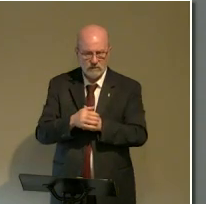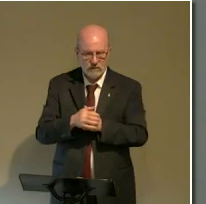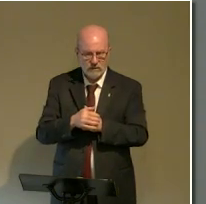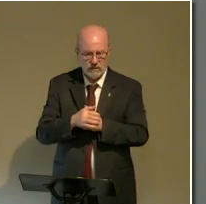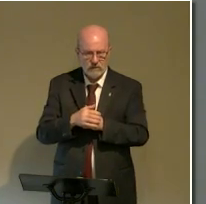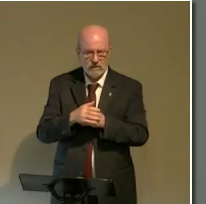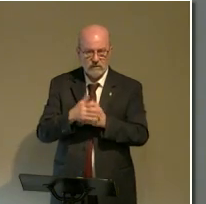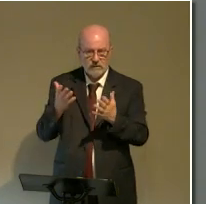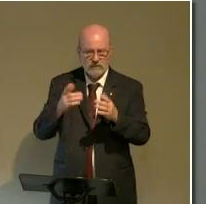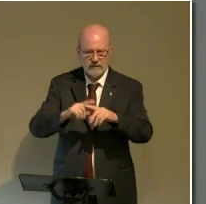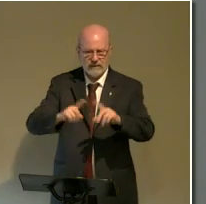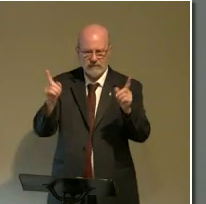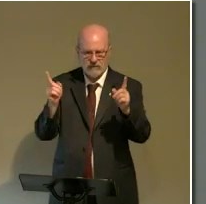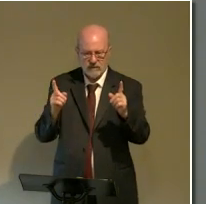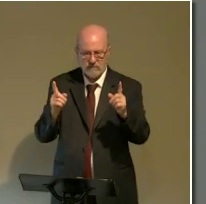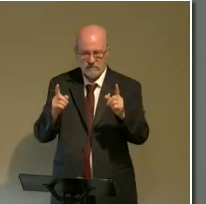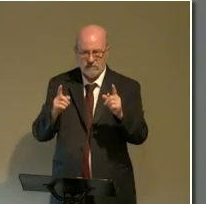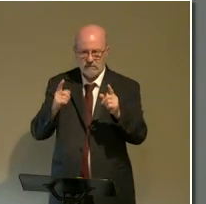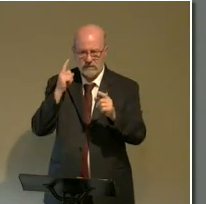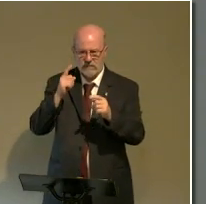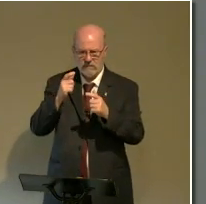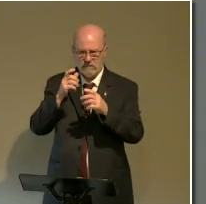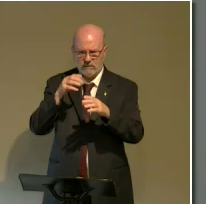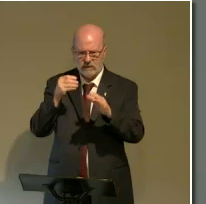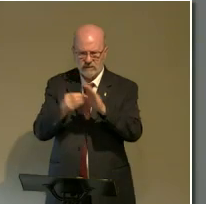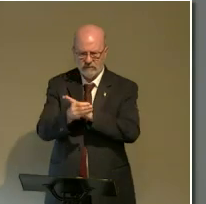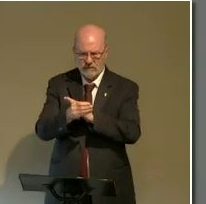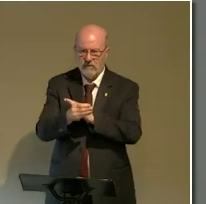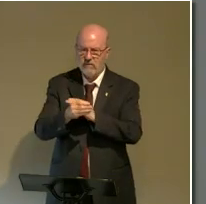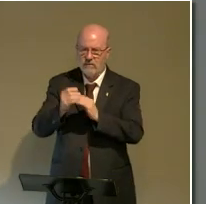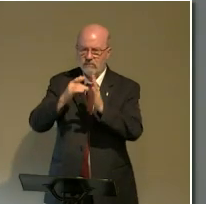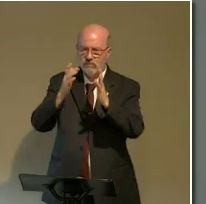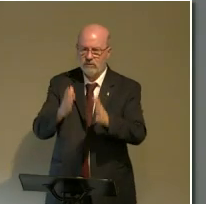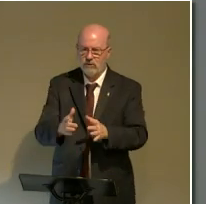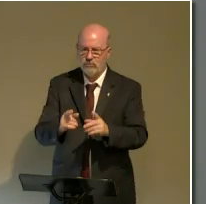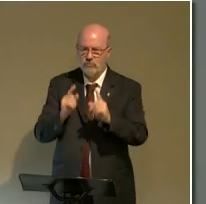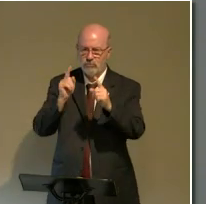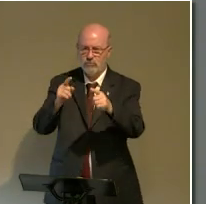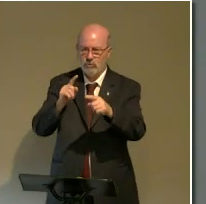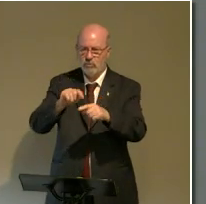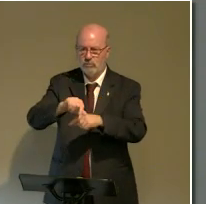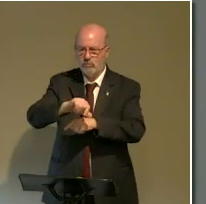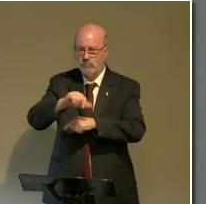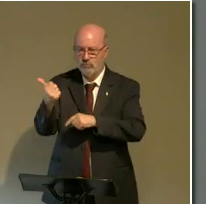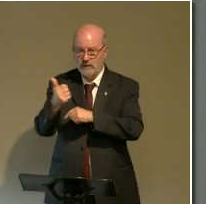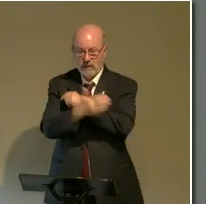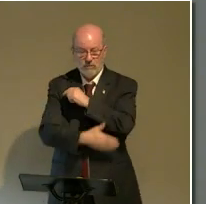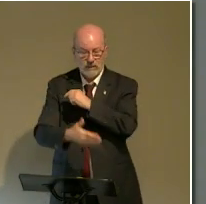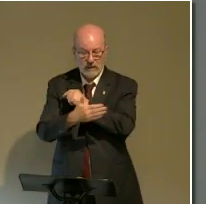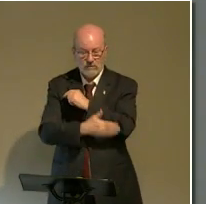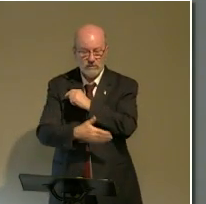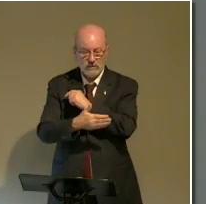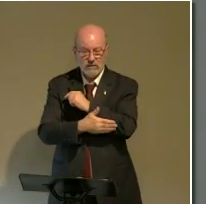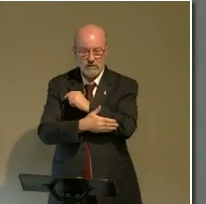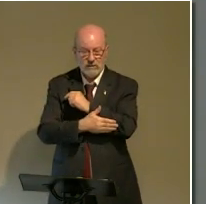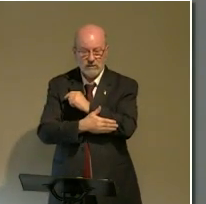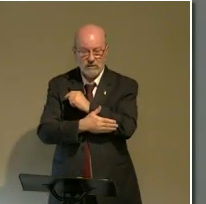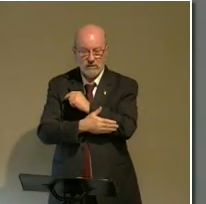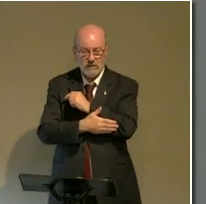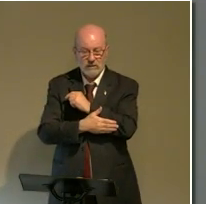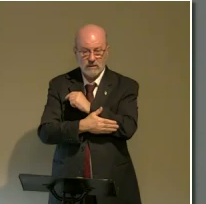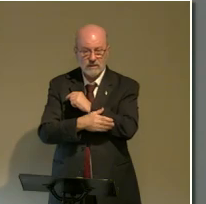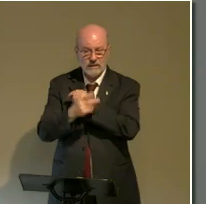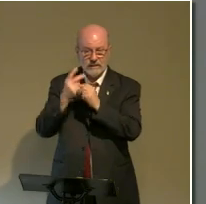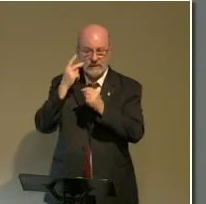is something different. I think that's such an investment for a Christian to go to another country